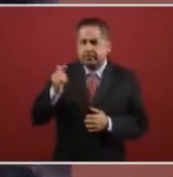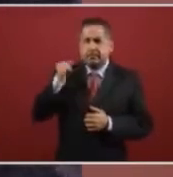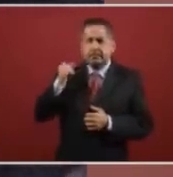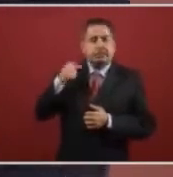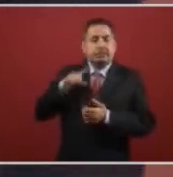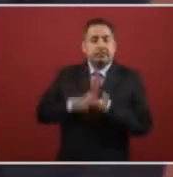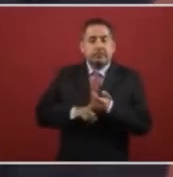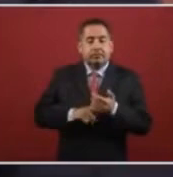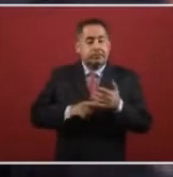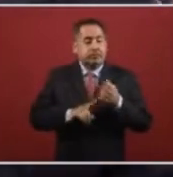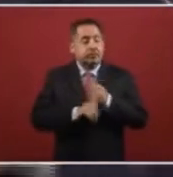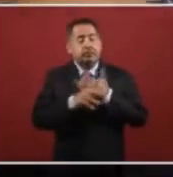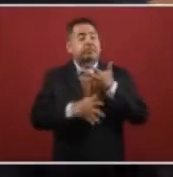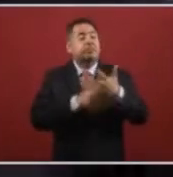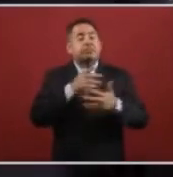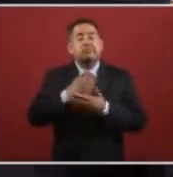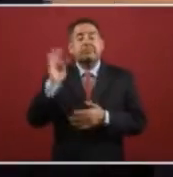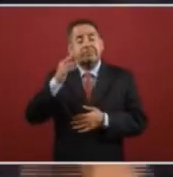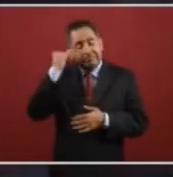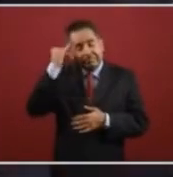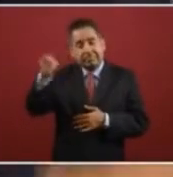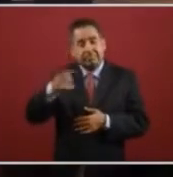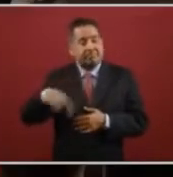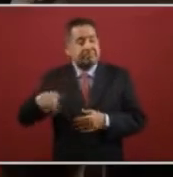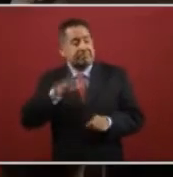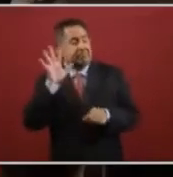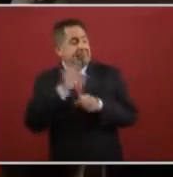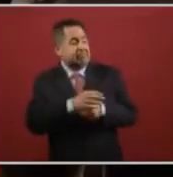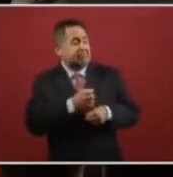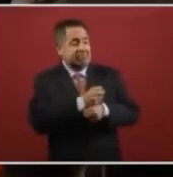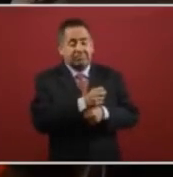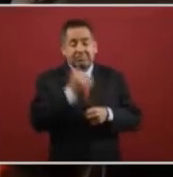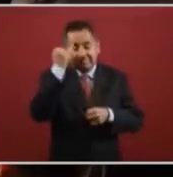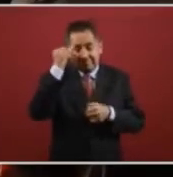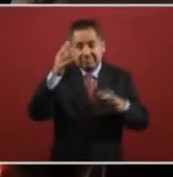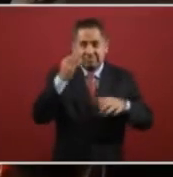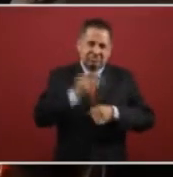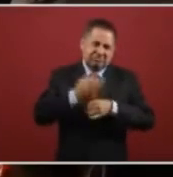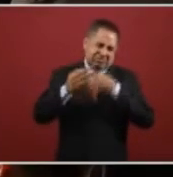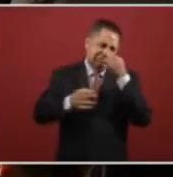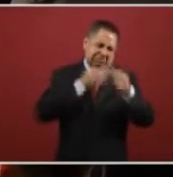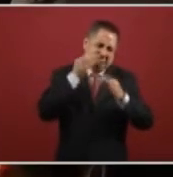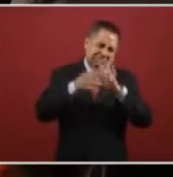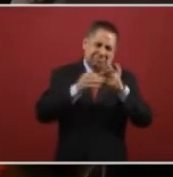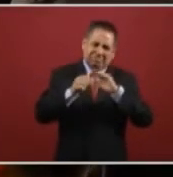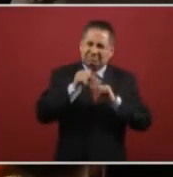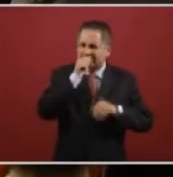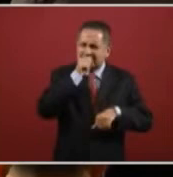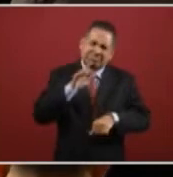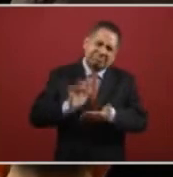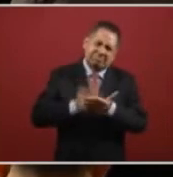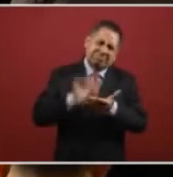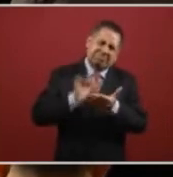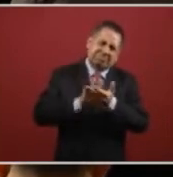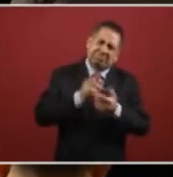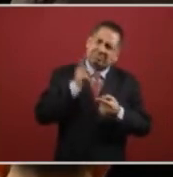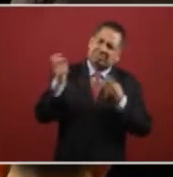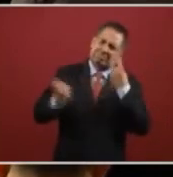put their hands together and move them back and forth. Imagine the rain of